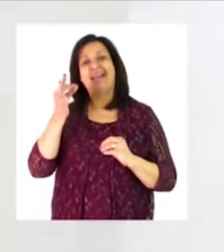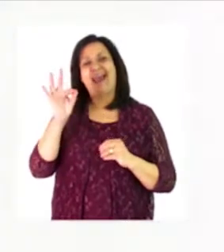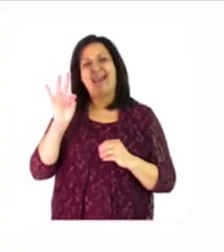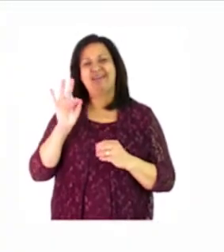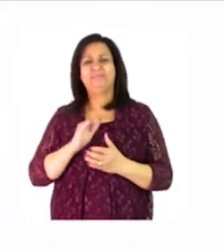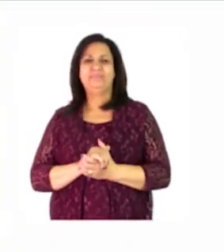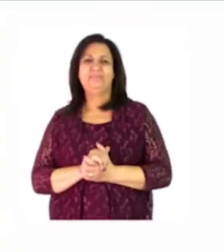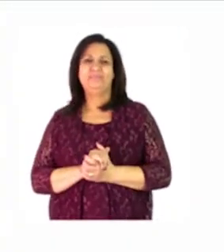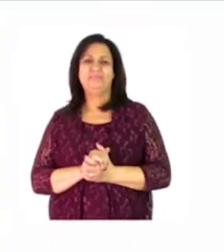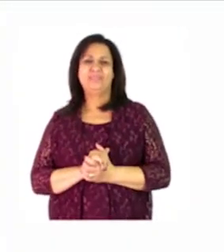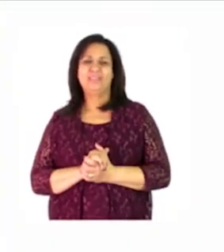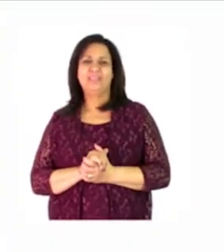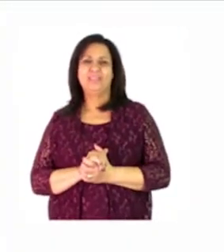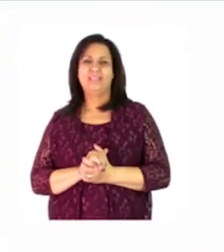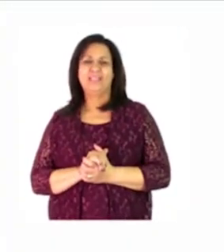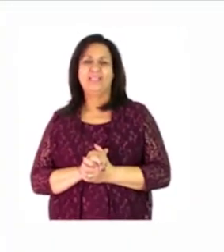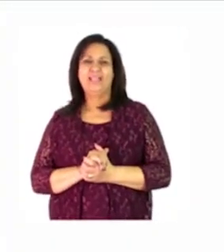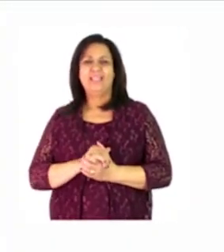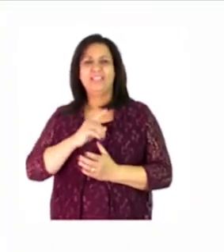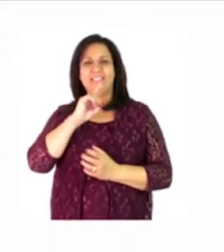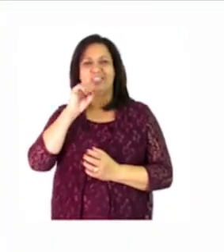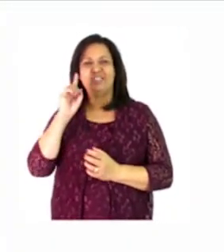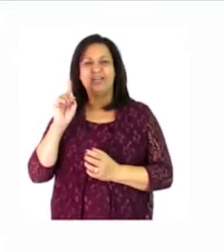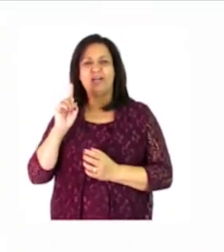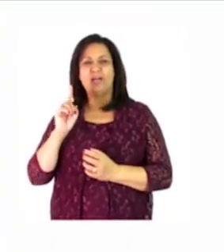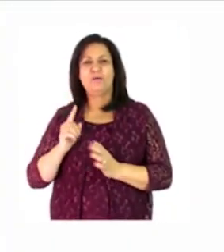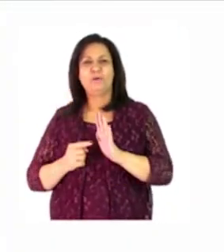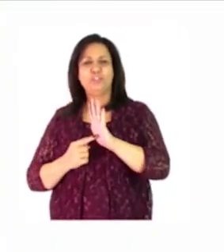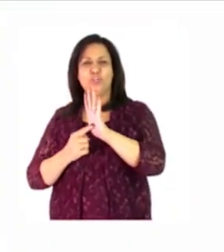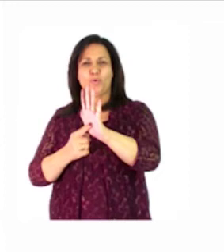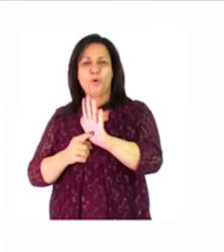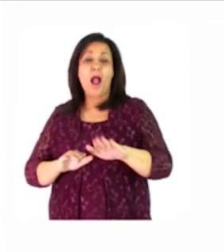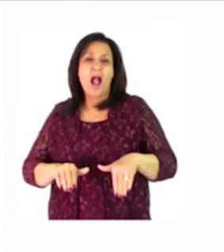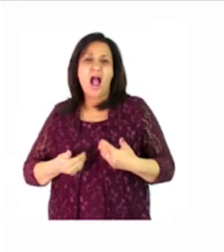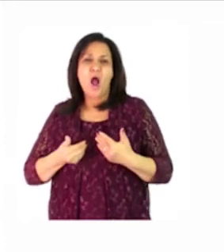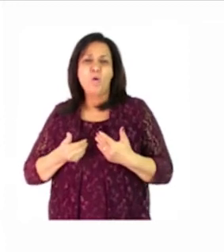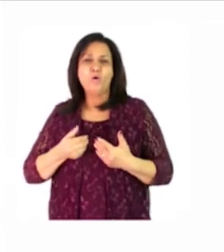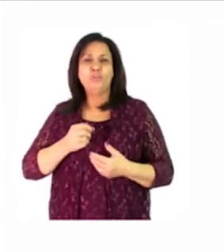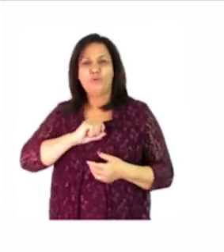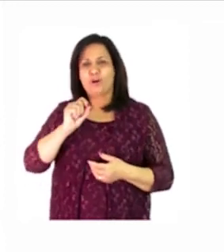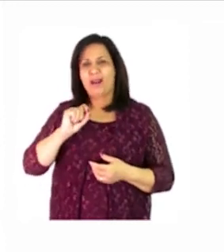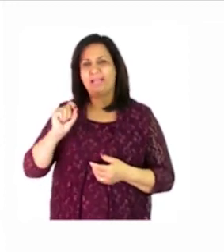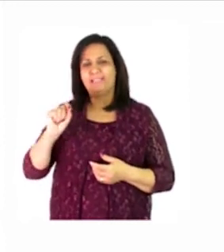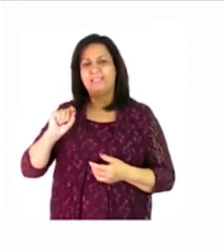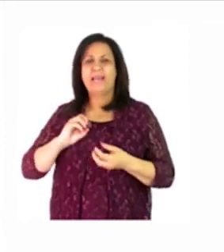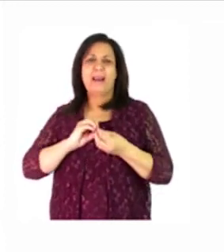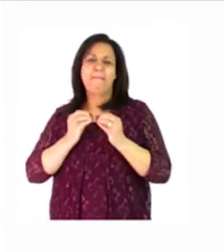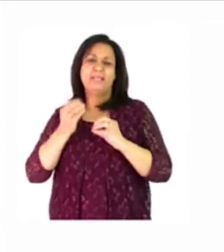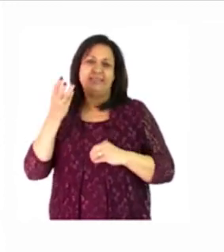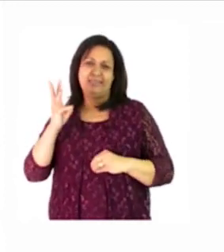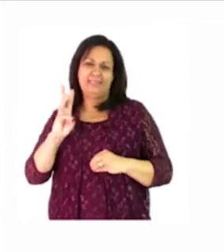9. I'm going to demonstrate to you how we are supposed to form number